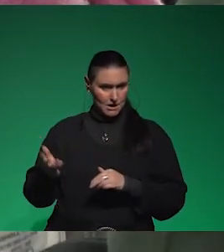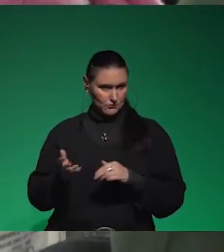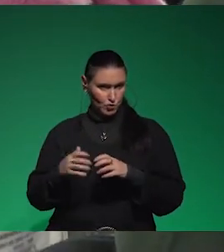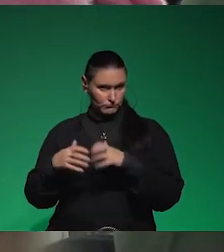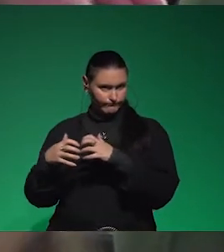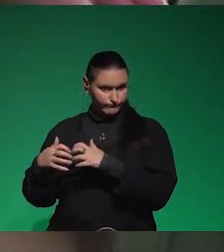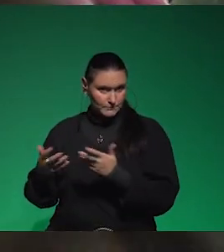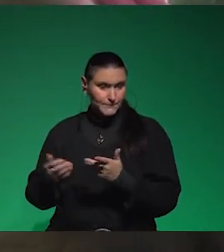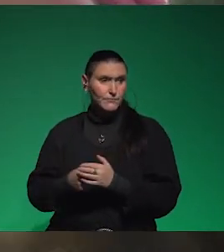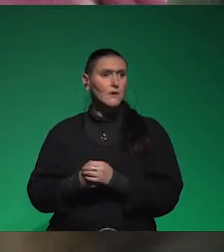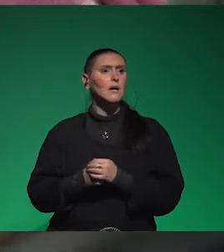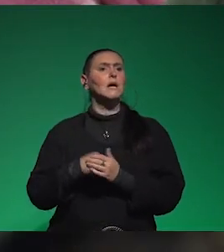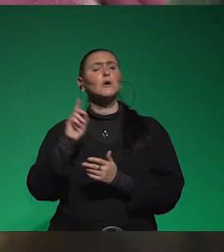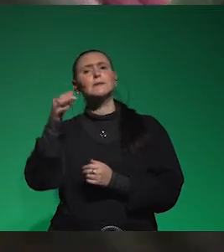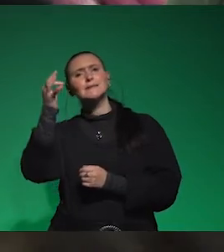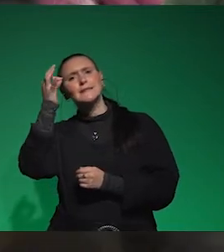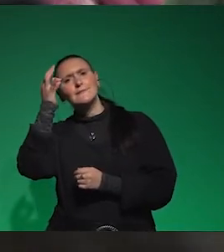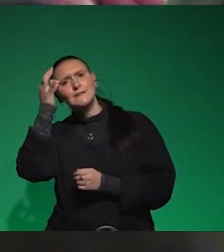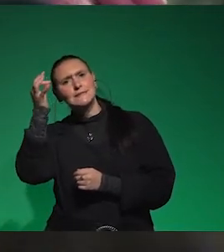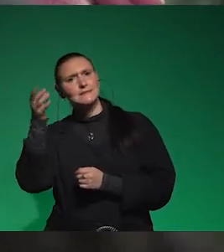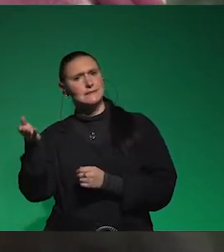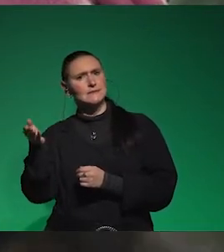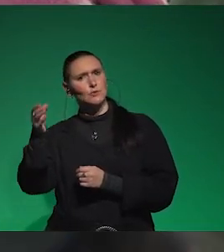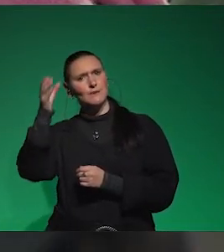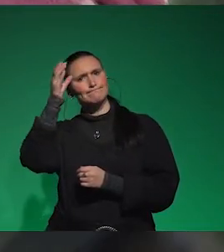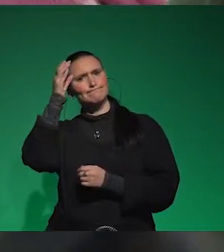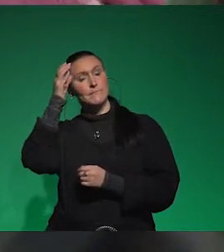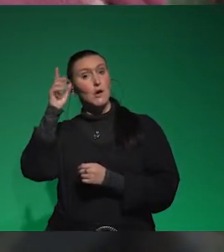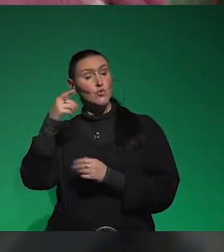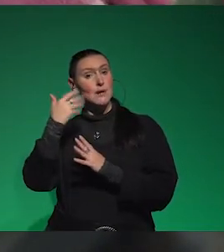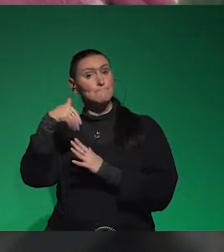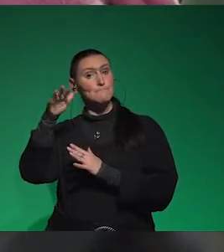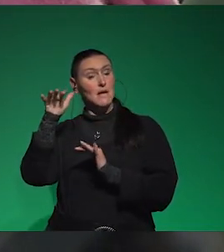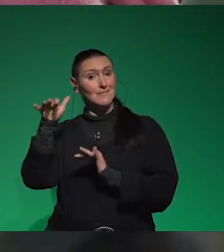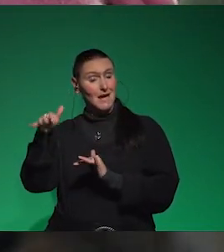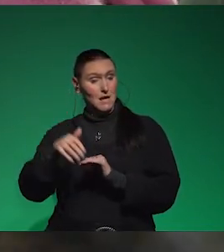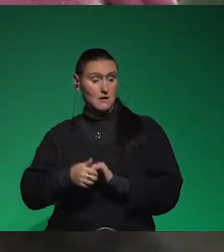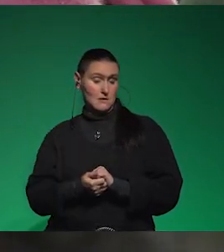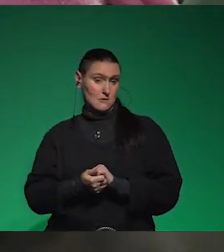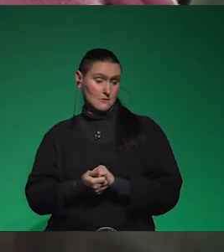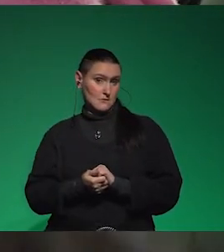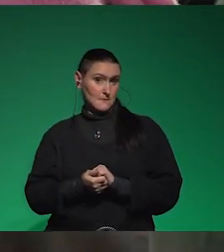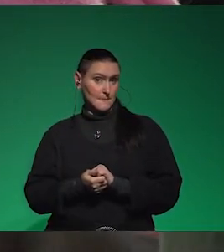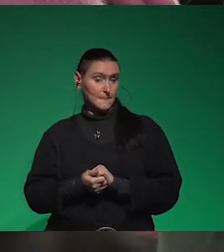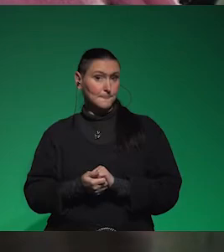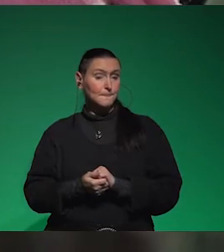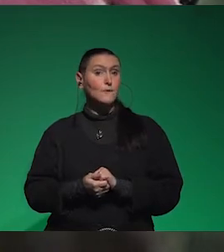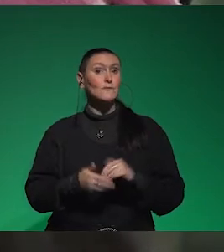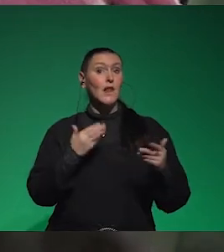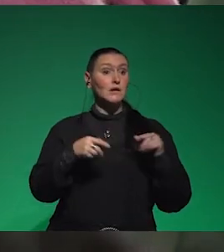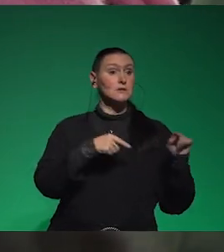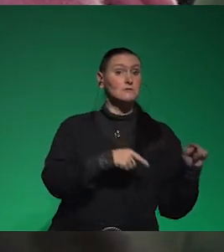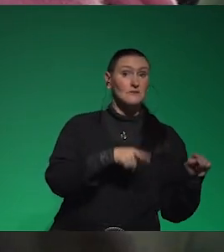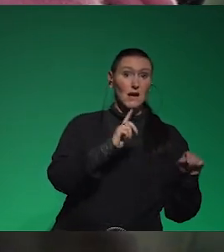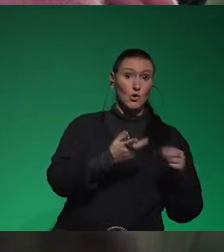agroforestry systems, or is this knowledge already there? Because people have been managing their forest for, I don't know, years or something, or